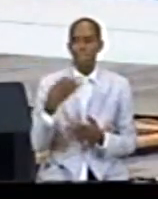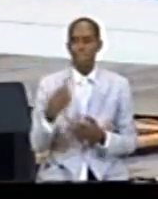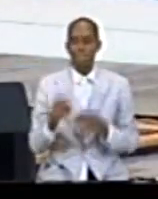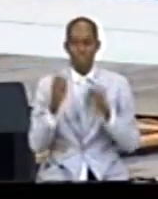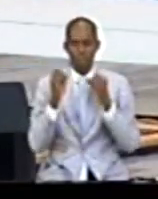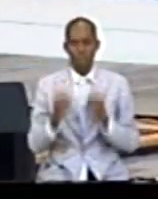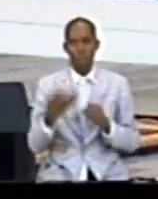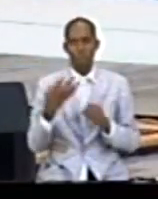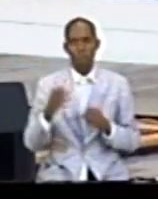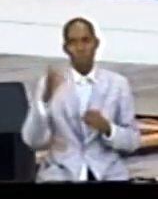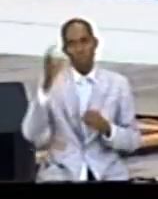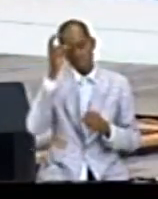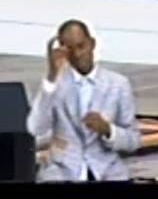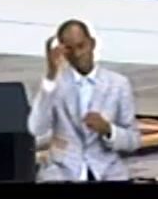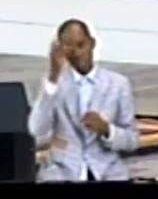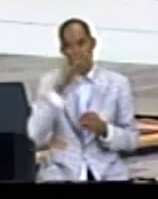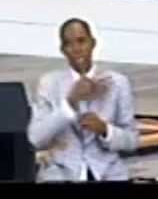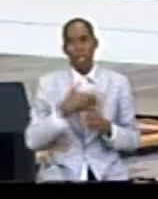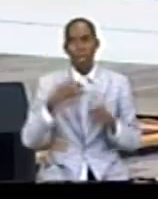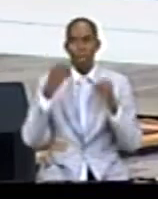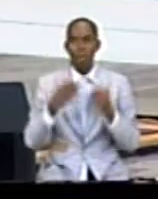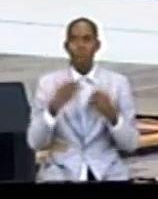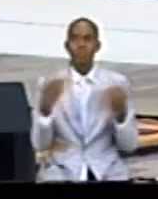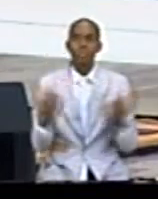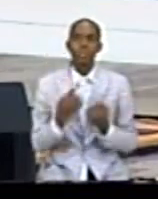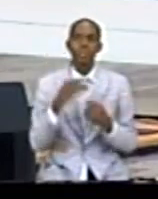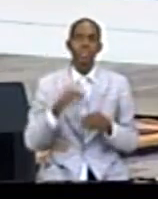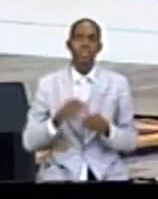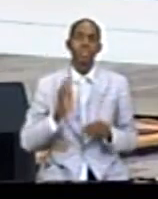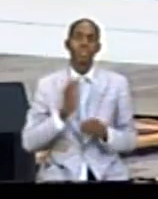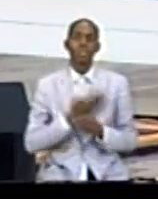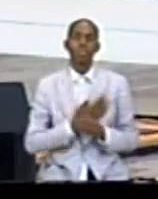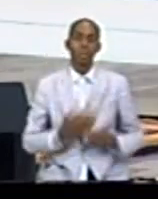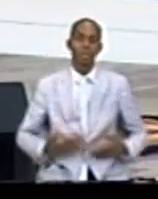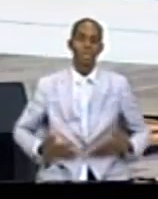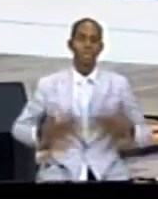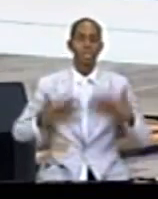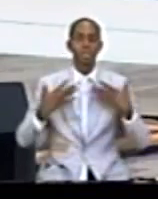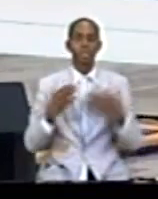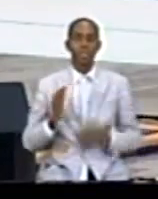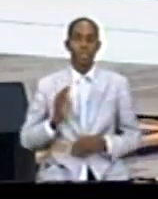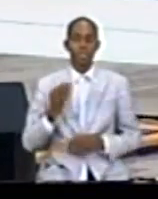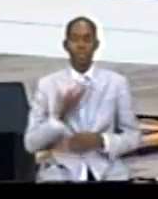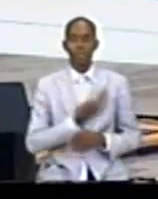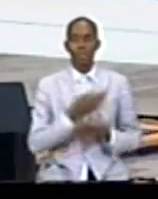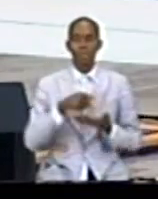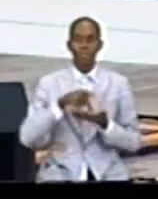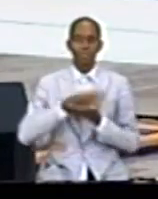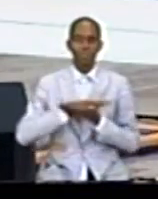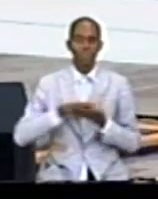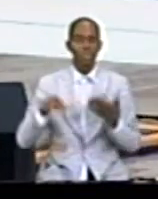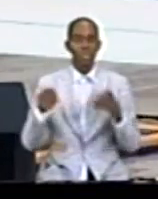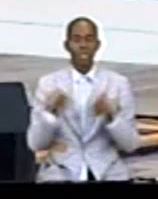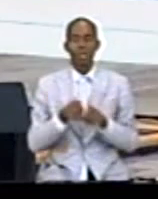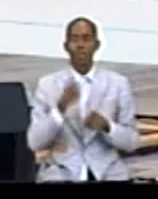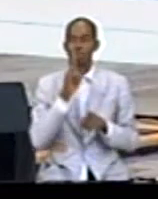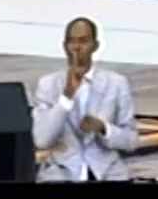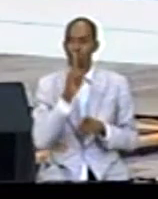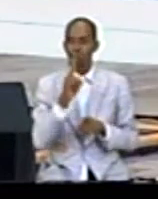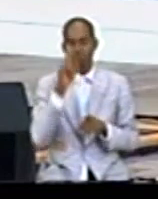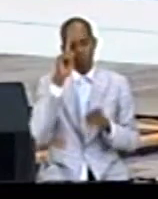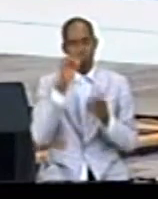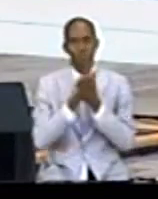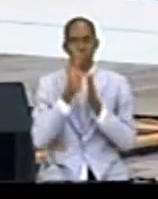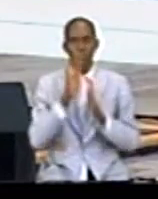and the power of sin in our lives. Our purity as true saints of